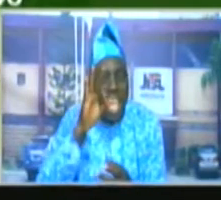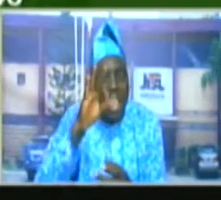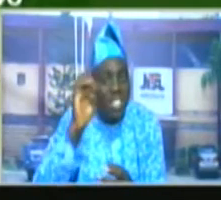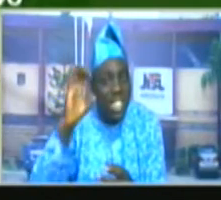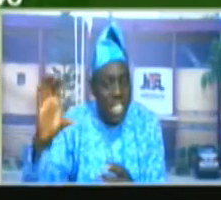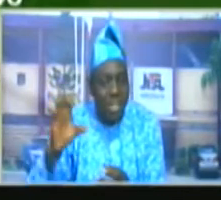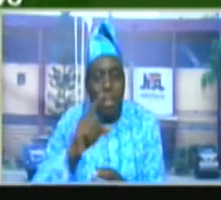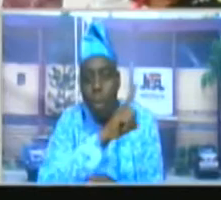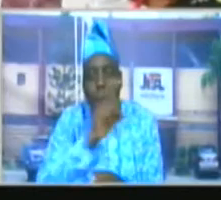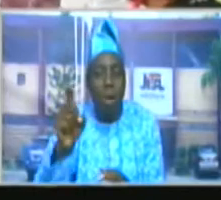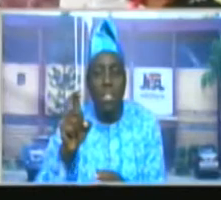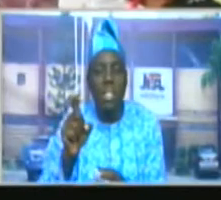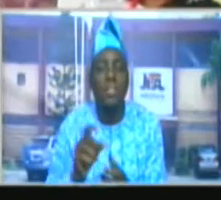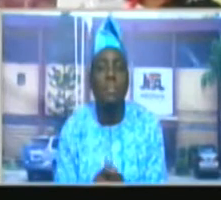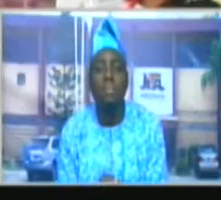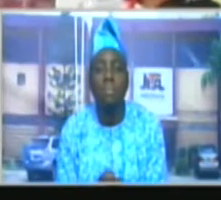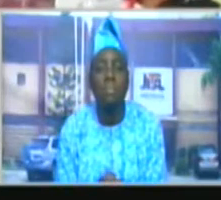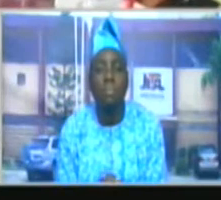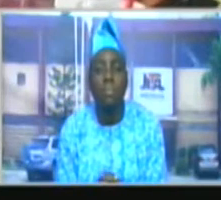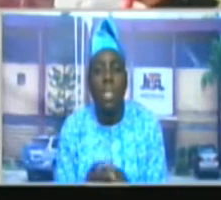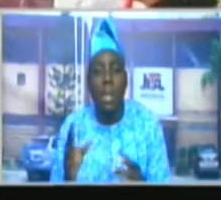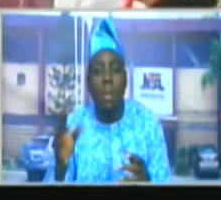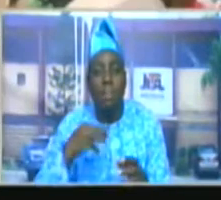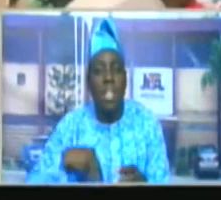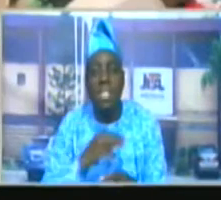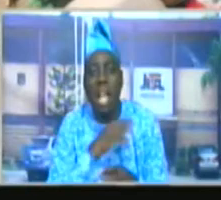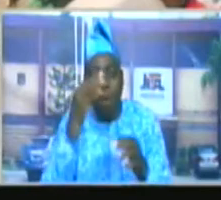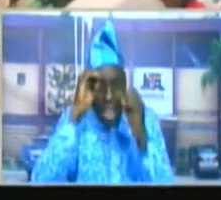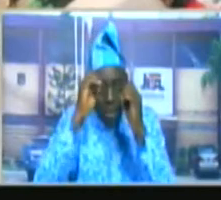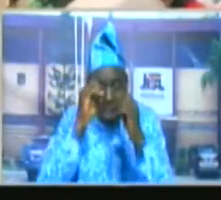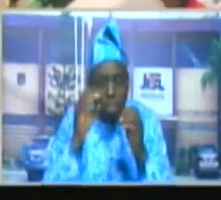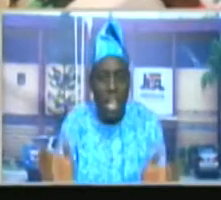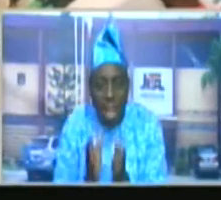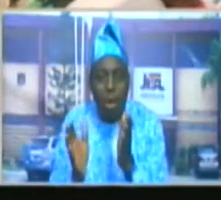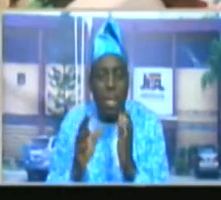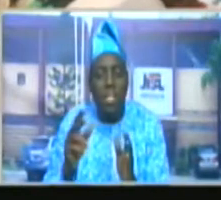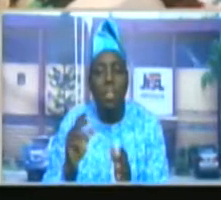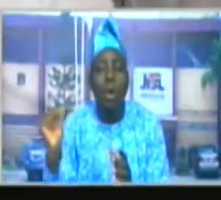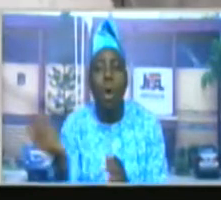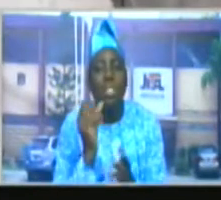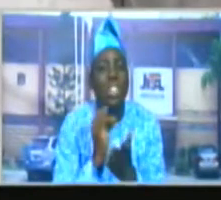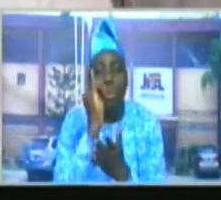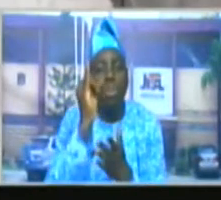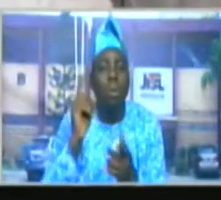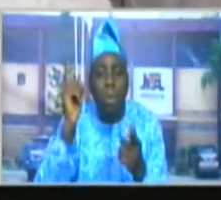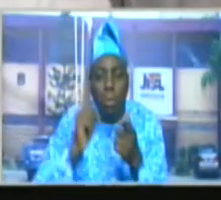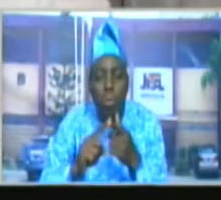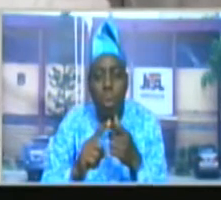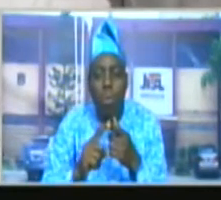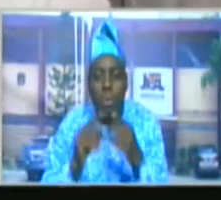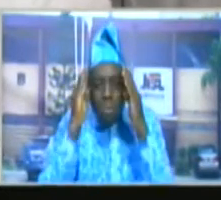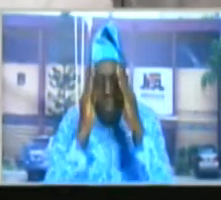is 100. Minister of Education Adamu Adamu urged all institutions to adhere strictly to all